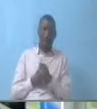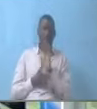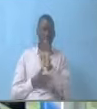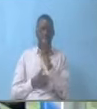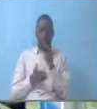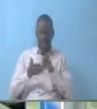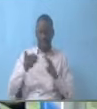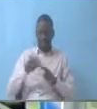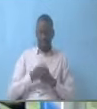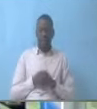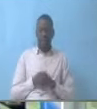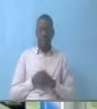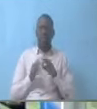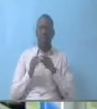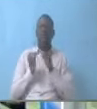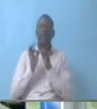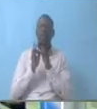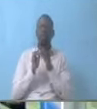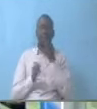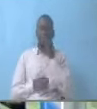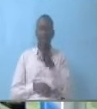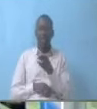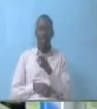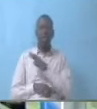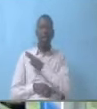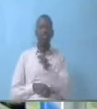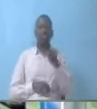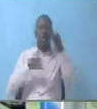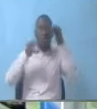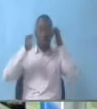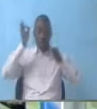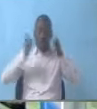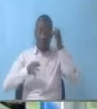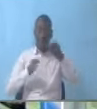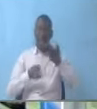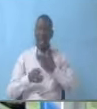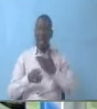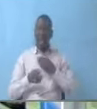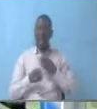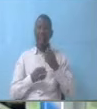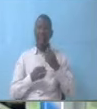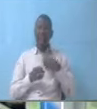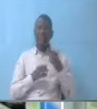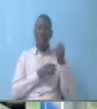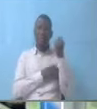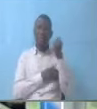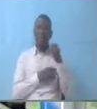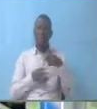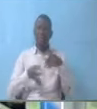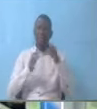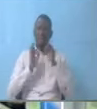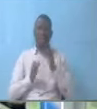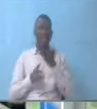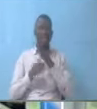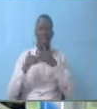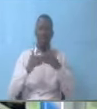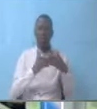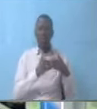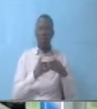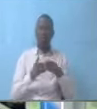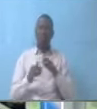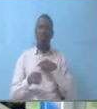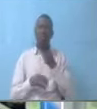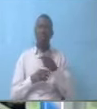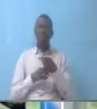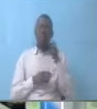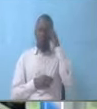court shall have jurisdiction to entertain any action or proceeding whatsoever for the purpose